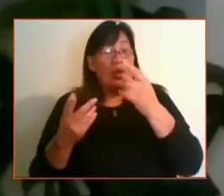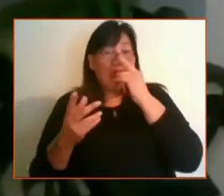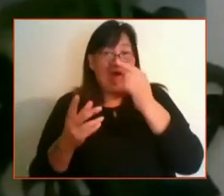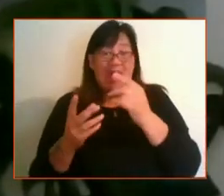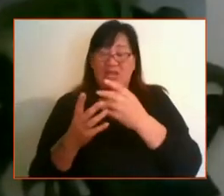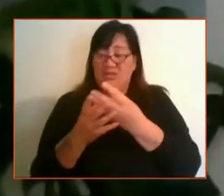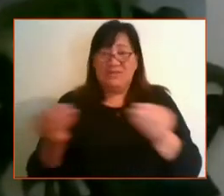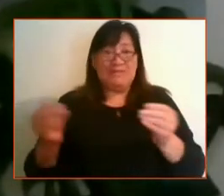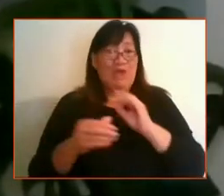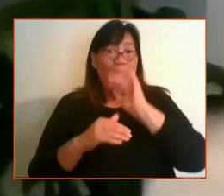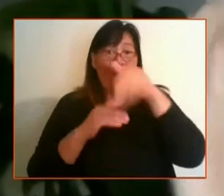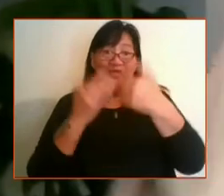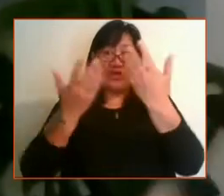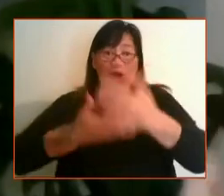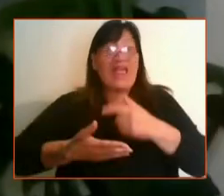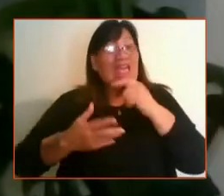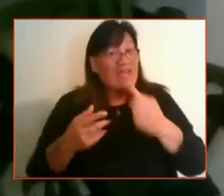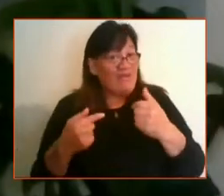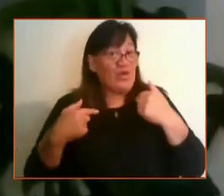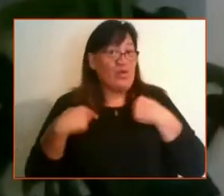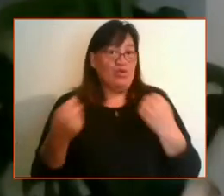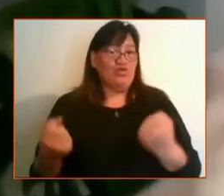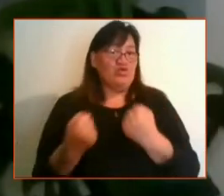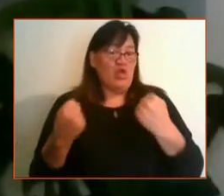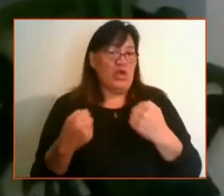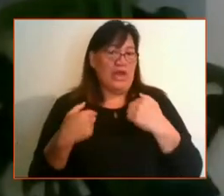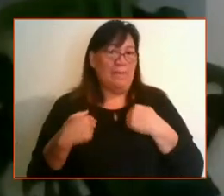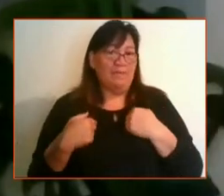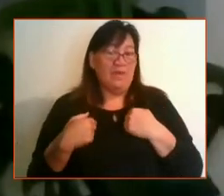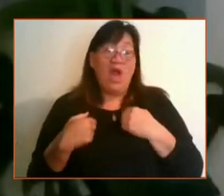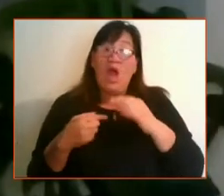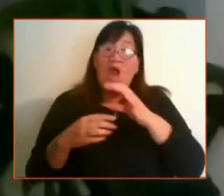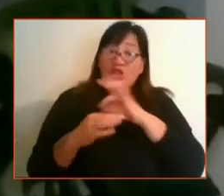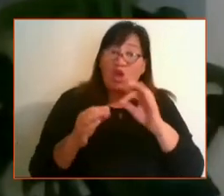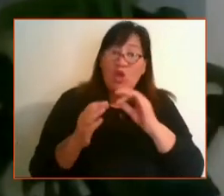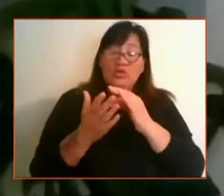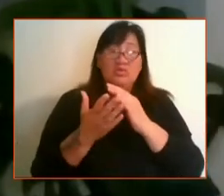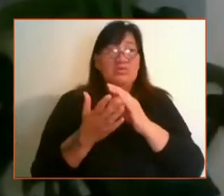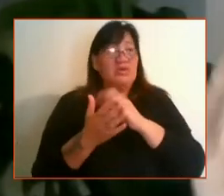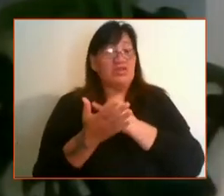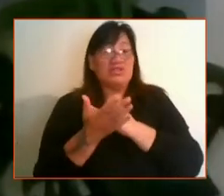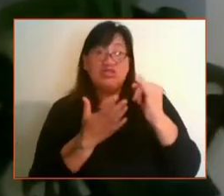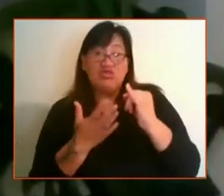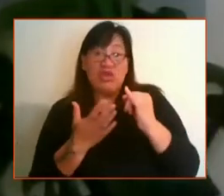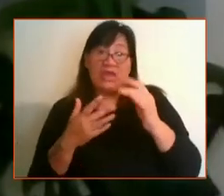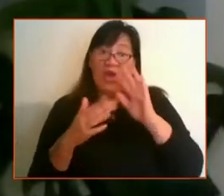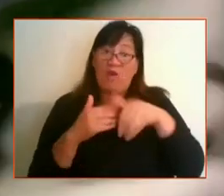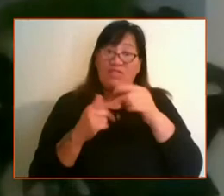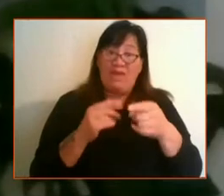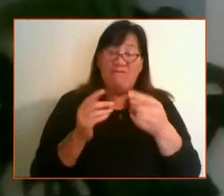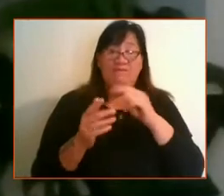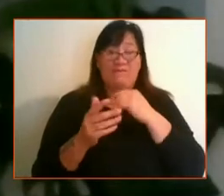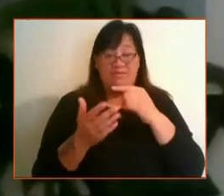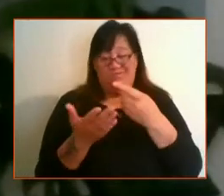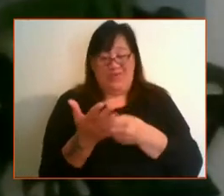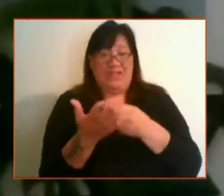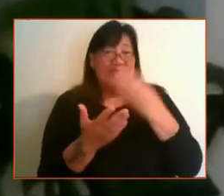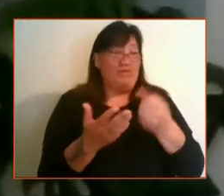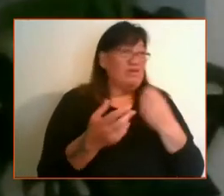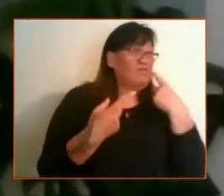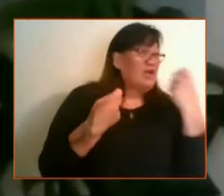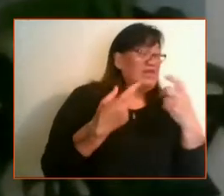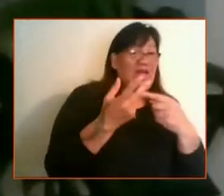overnight if there was the political willpower. I don't disagree with the fact that that funding would have to come from elsewhere, but again, all of the funding